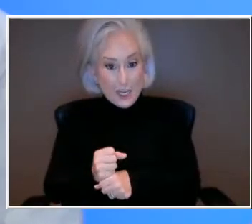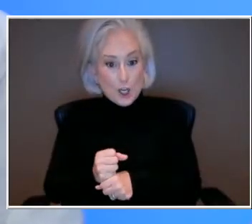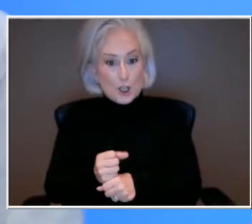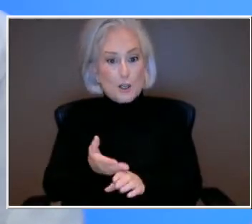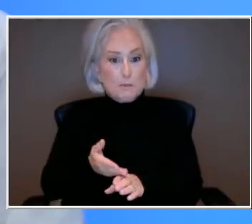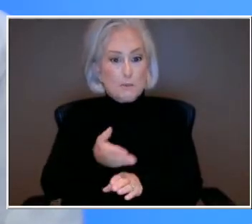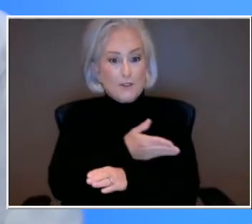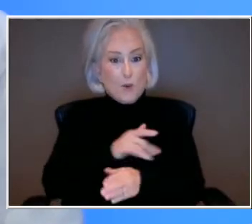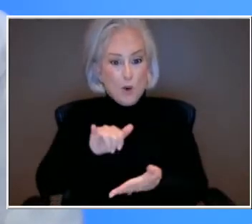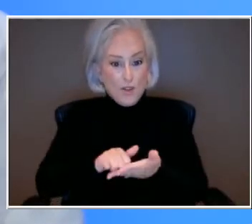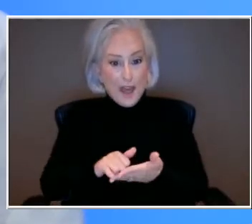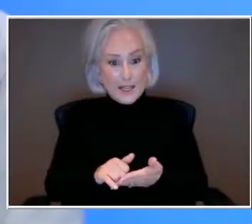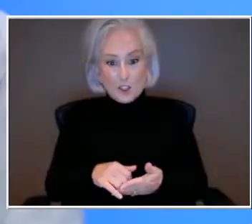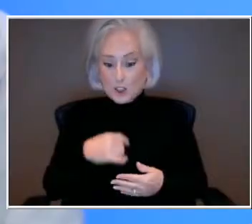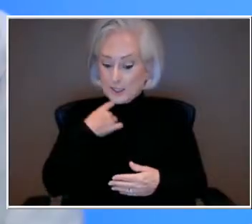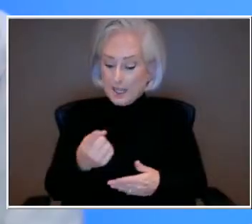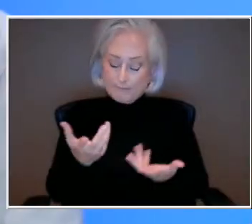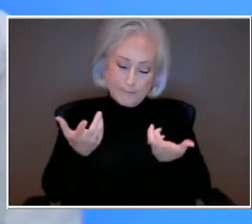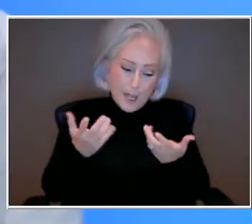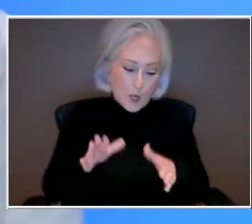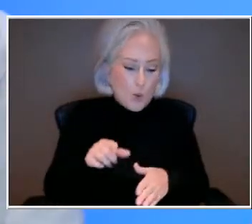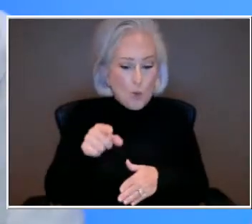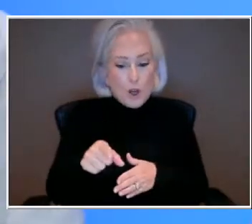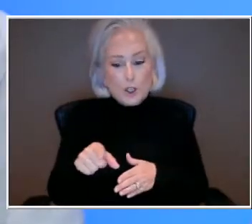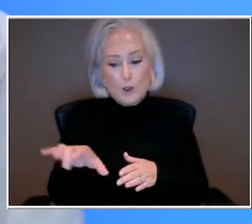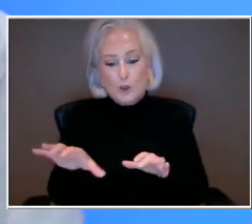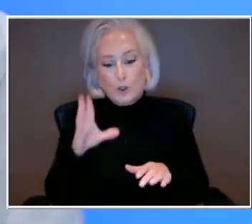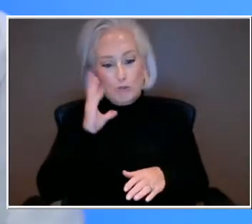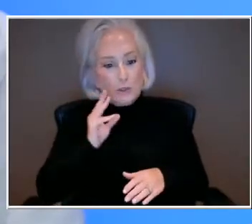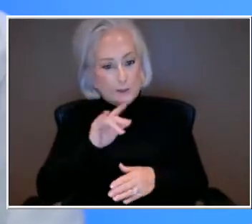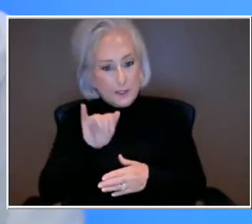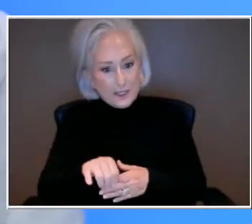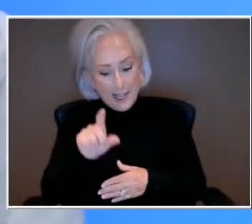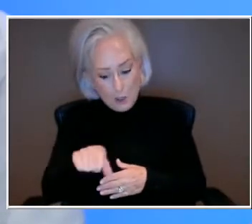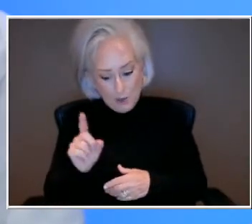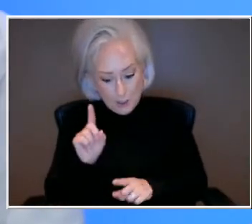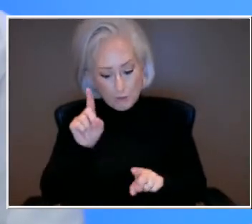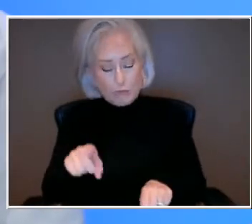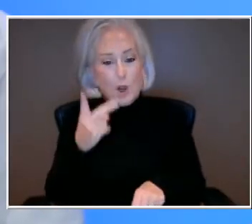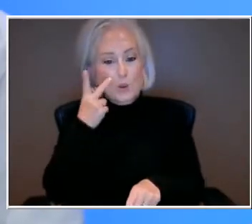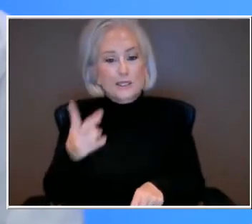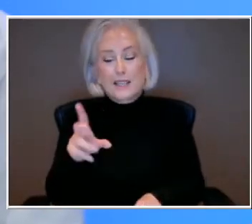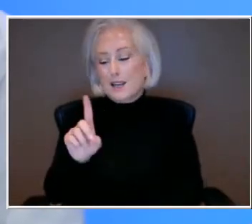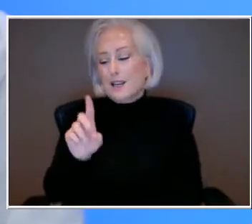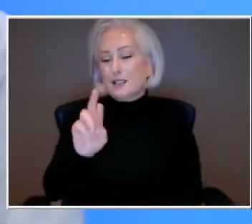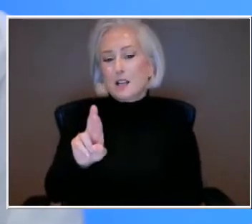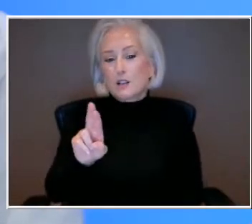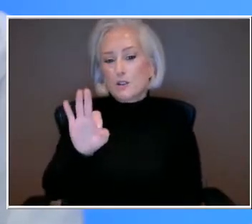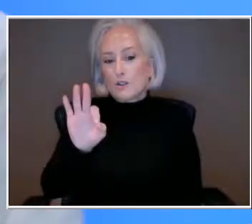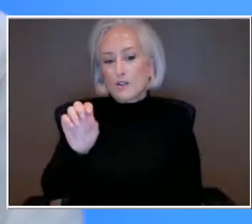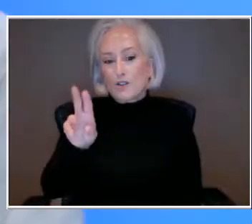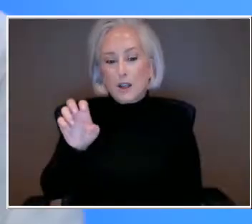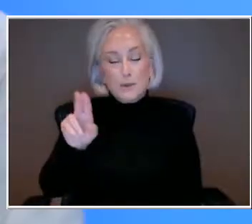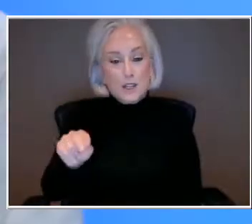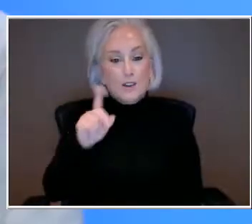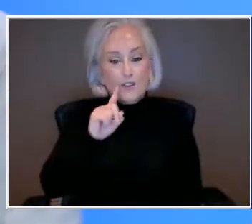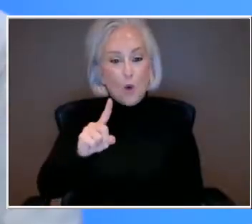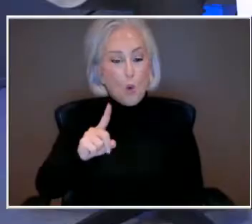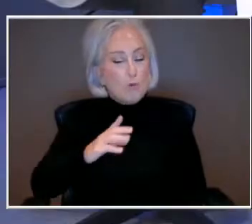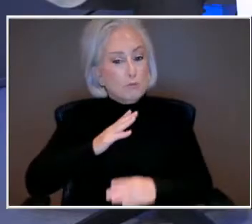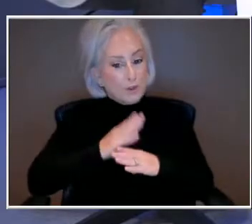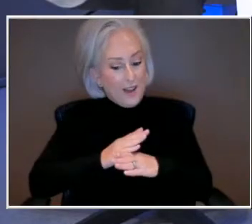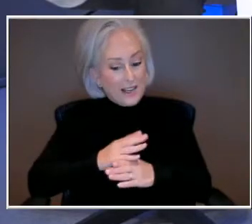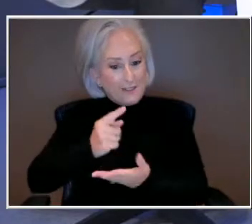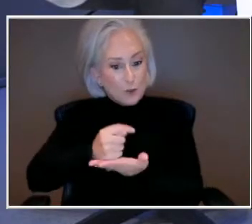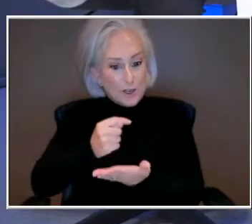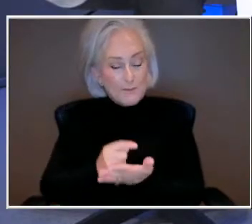have to go through what I went through. You need to go and see Dr. Fabian for preventative medical treatment. So I did, absolutely. Wow, smart